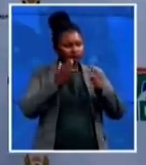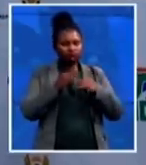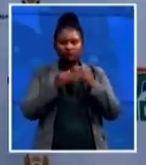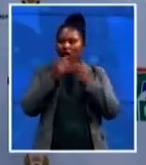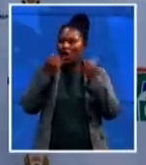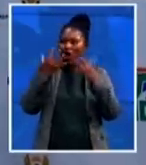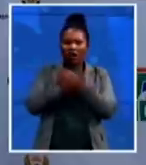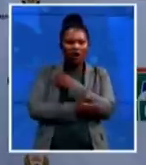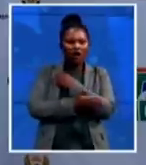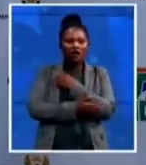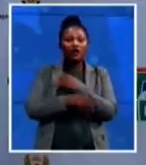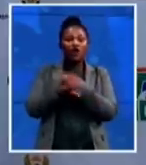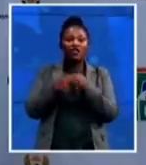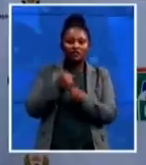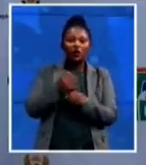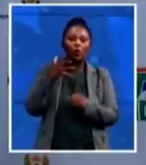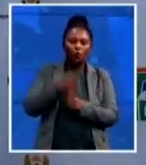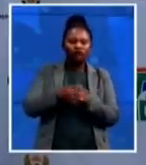you. Because when we talk about